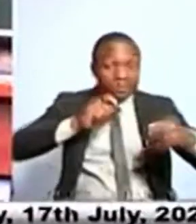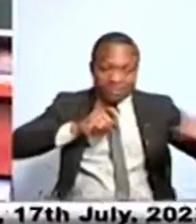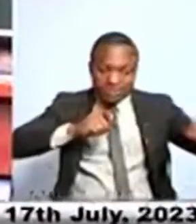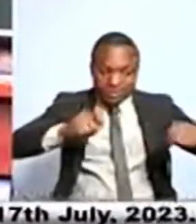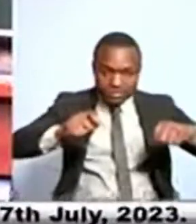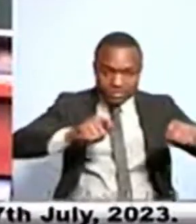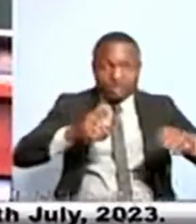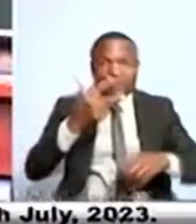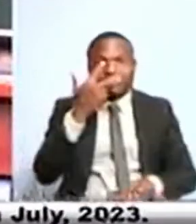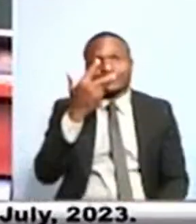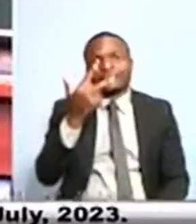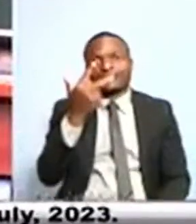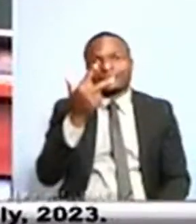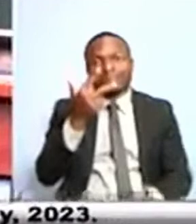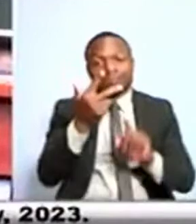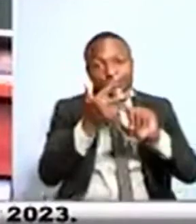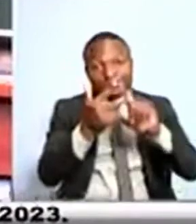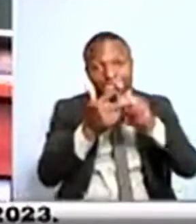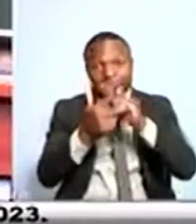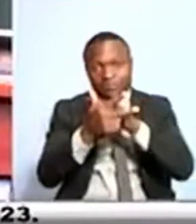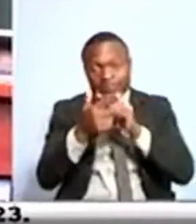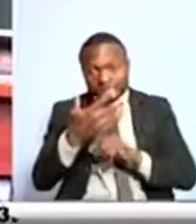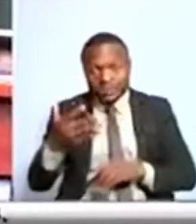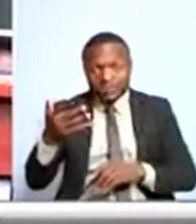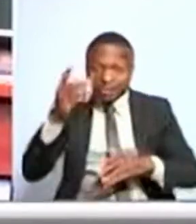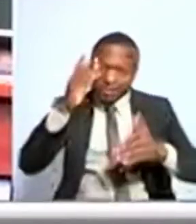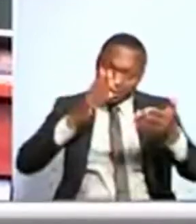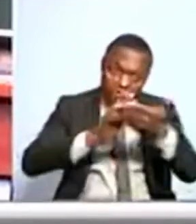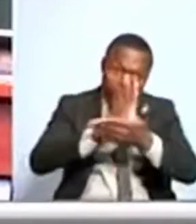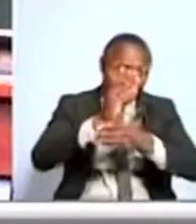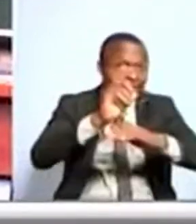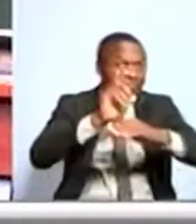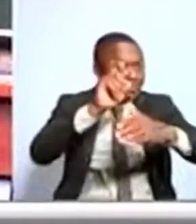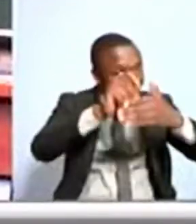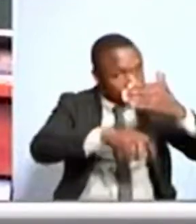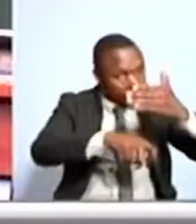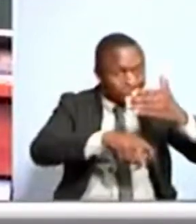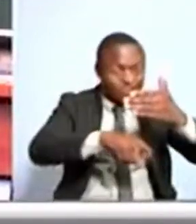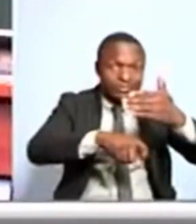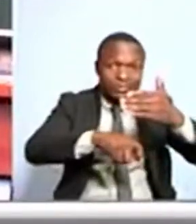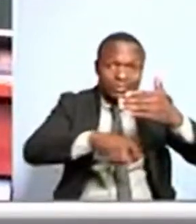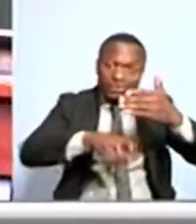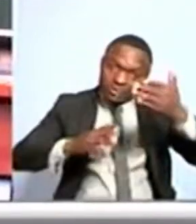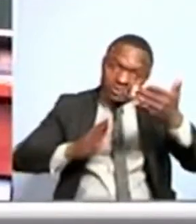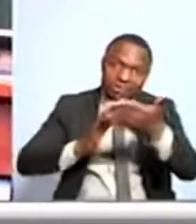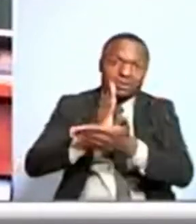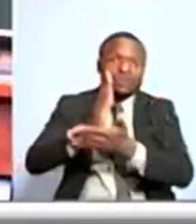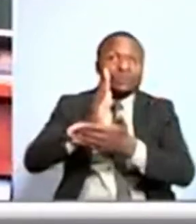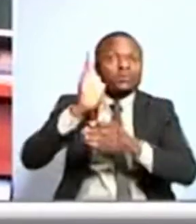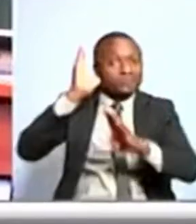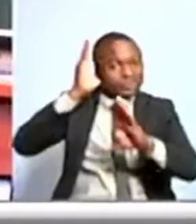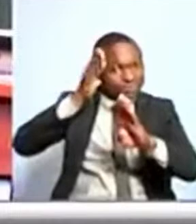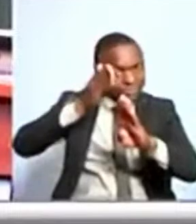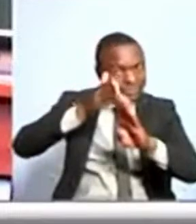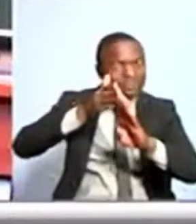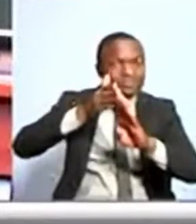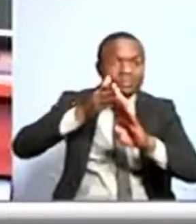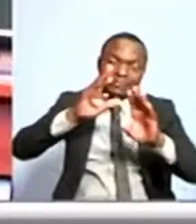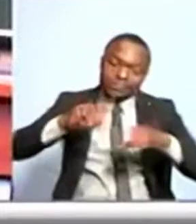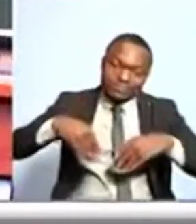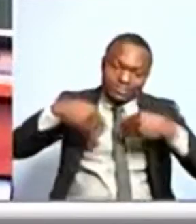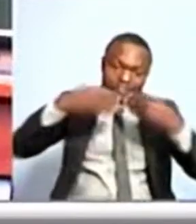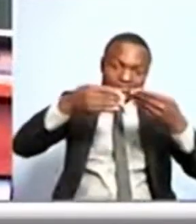elements. And those are the right price, right specifications, and delivery on